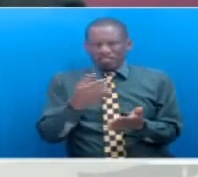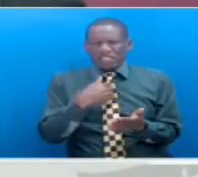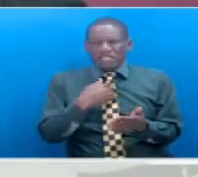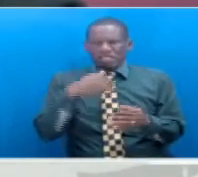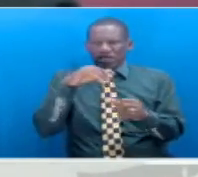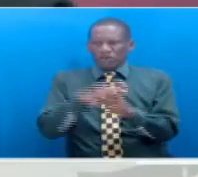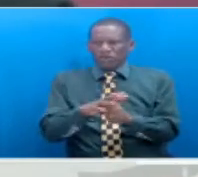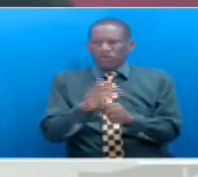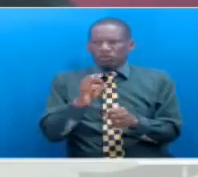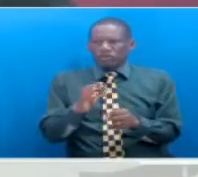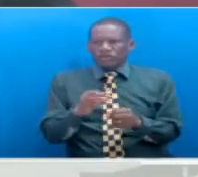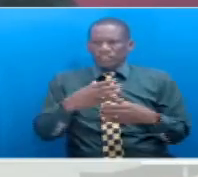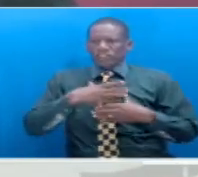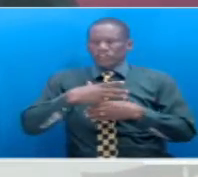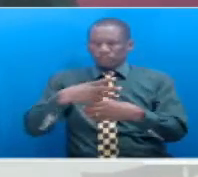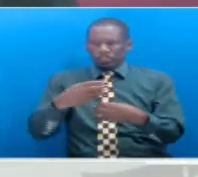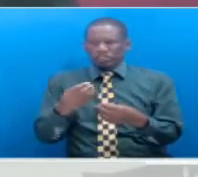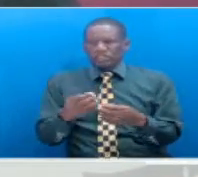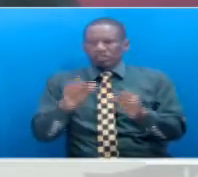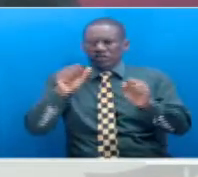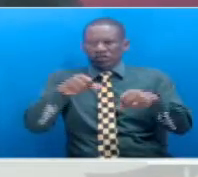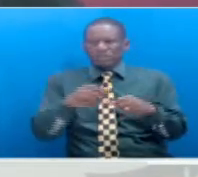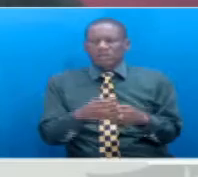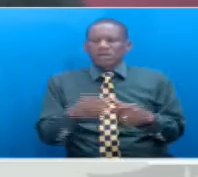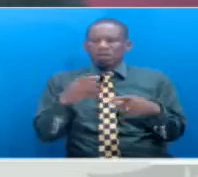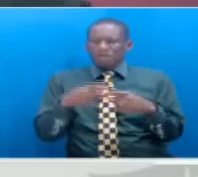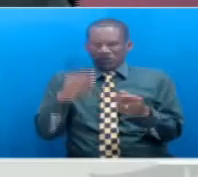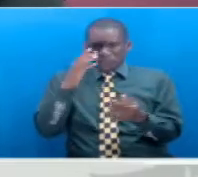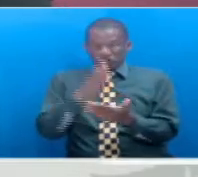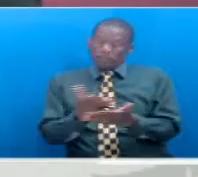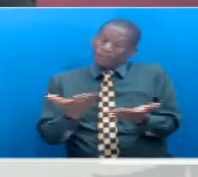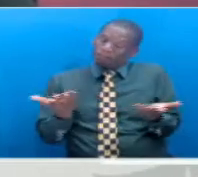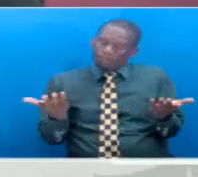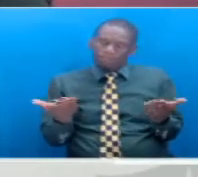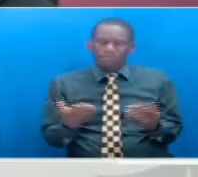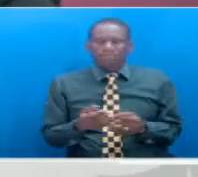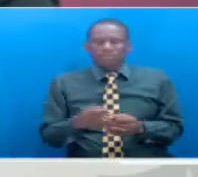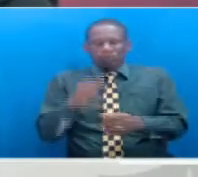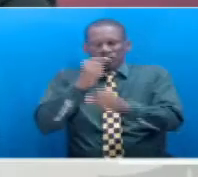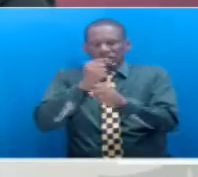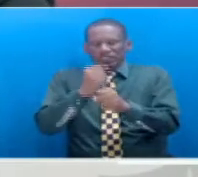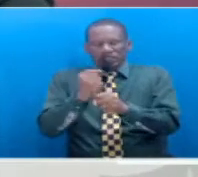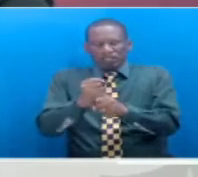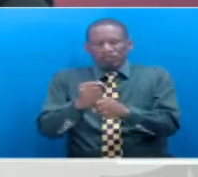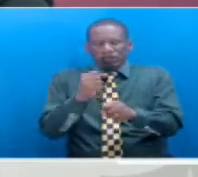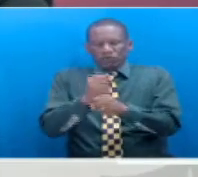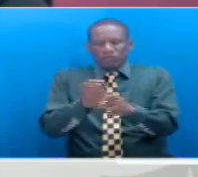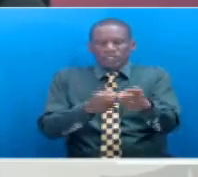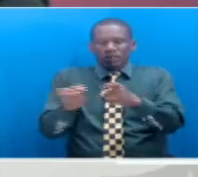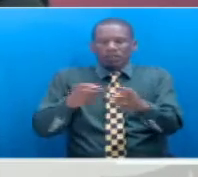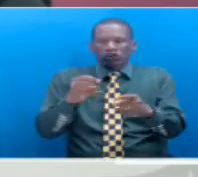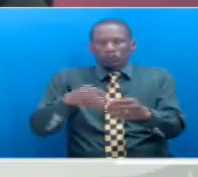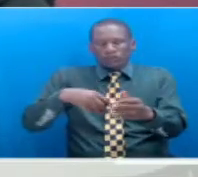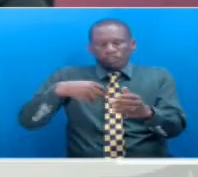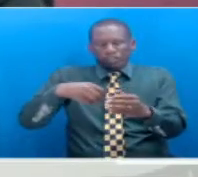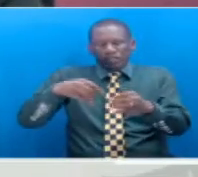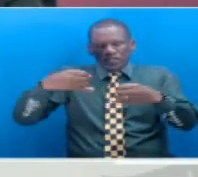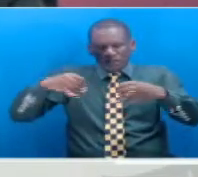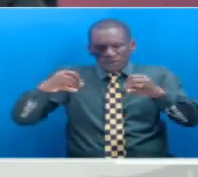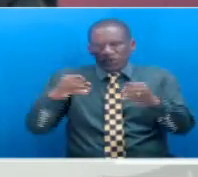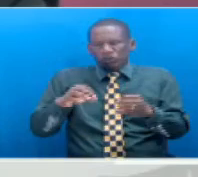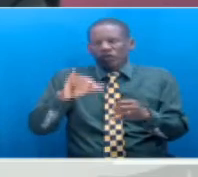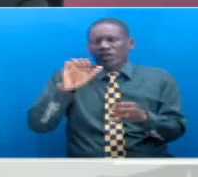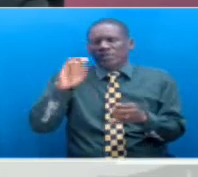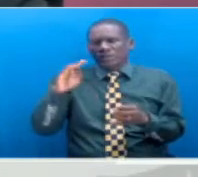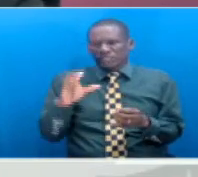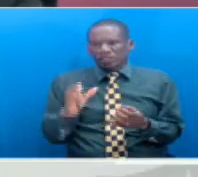lot of interest. Yeah. Okay. But really, the Secretariat does the management of the operations of IEBC